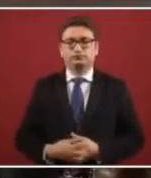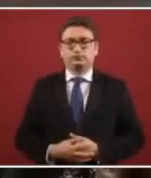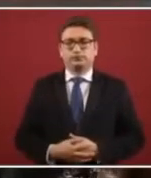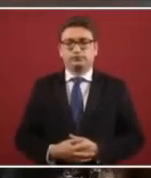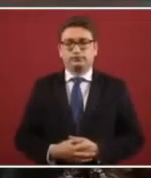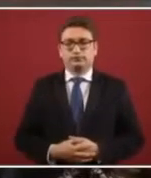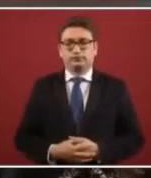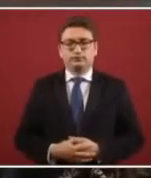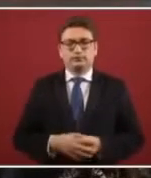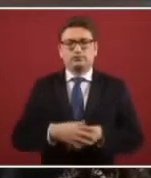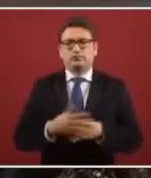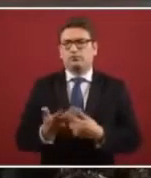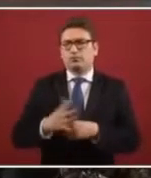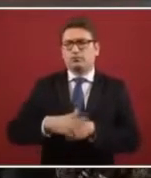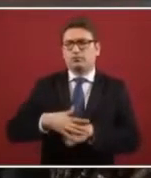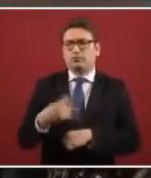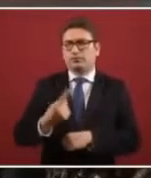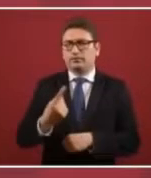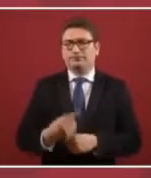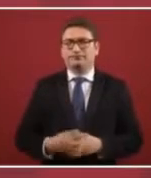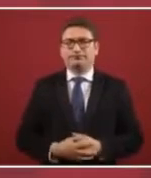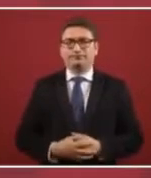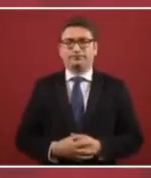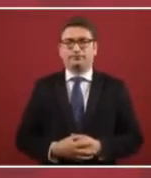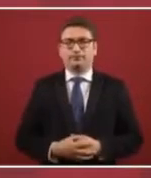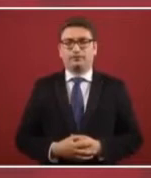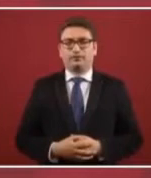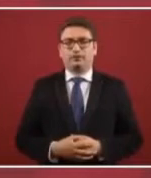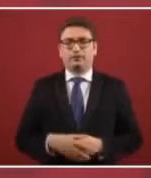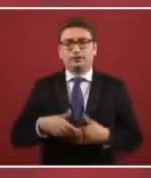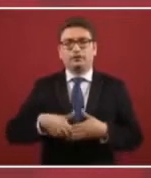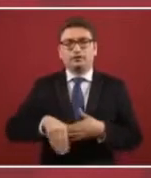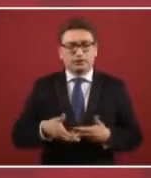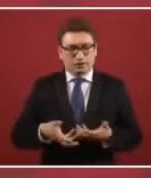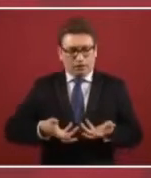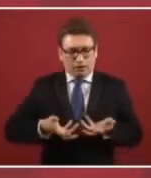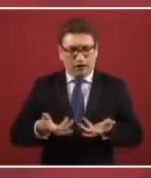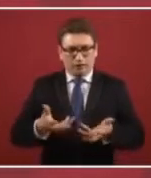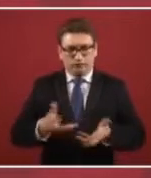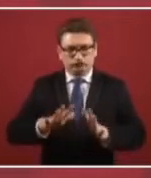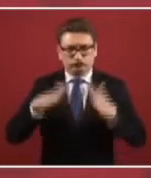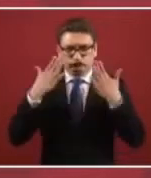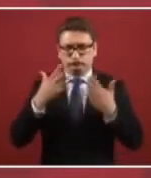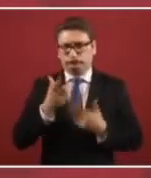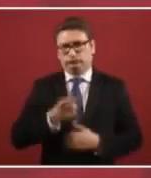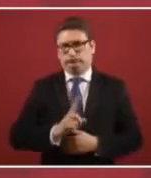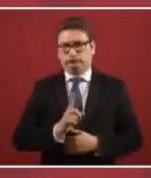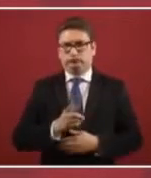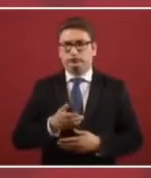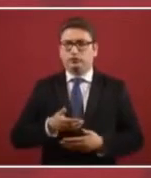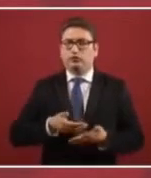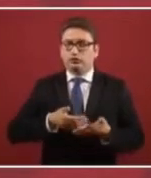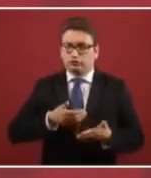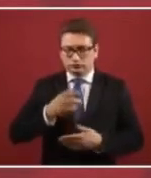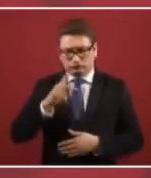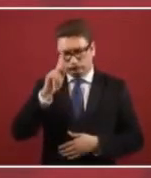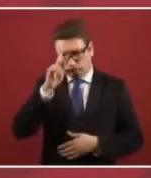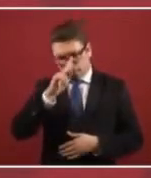okay why because we have to act with prudence in